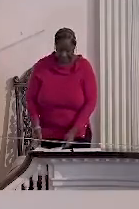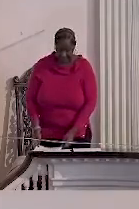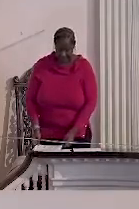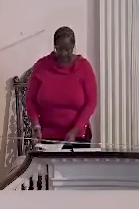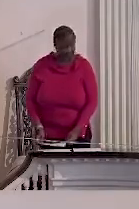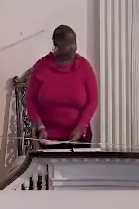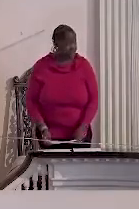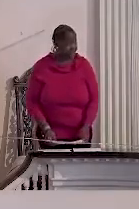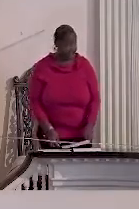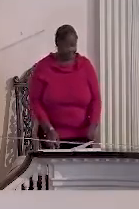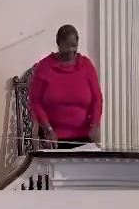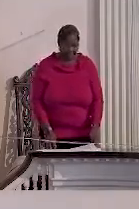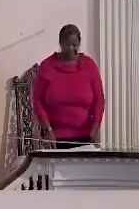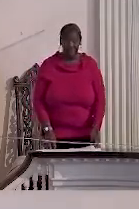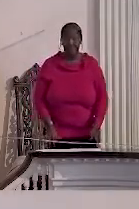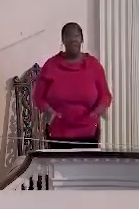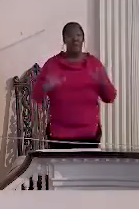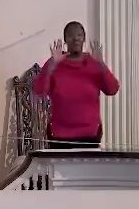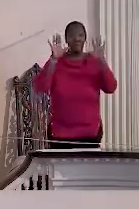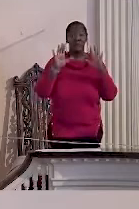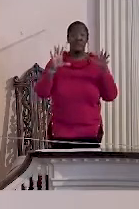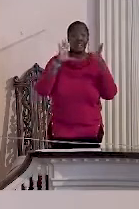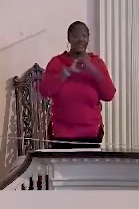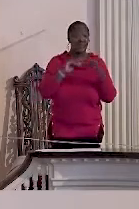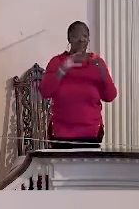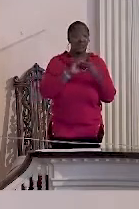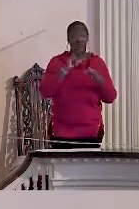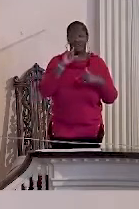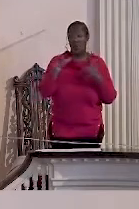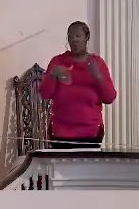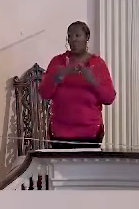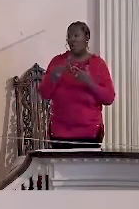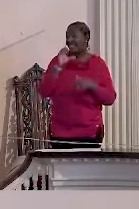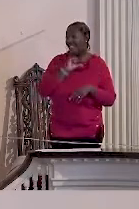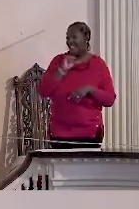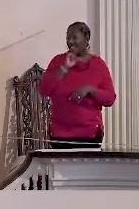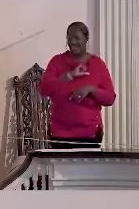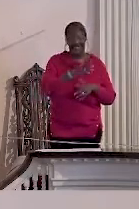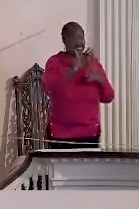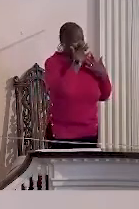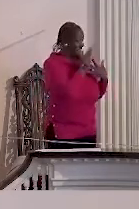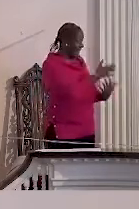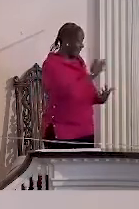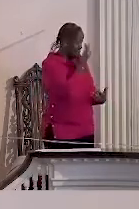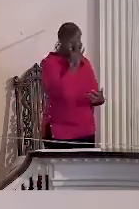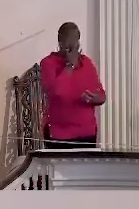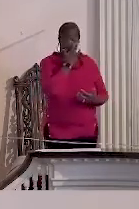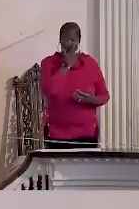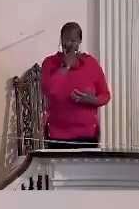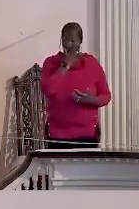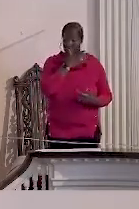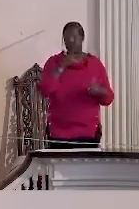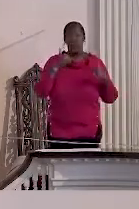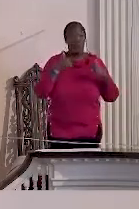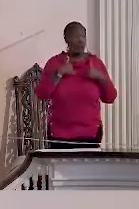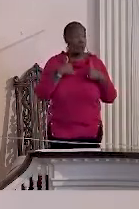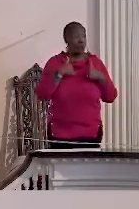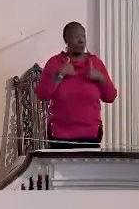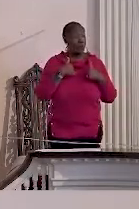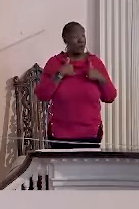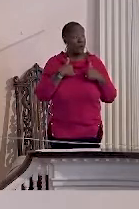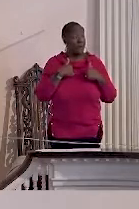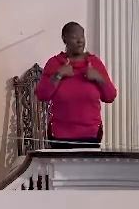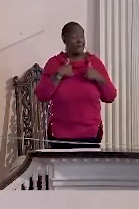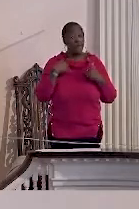That is a great story for all ages. Thank you. So when I was composing this offertory in